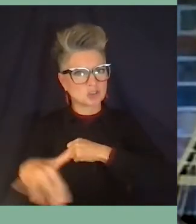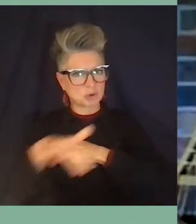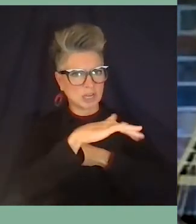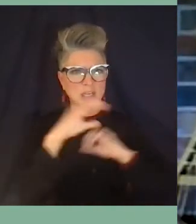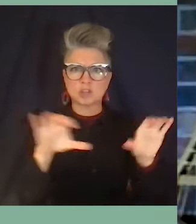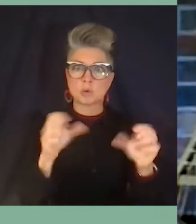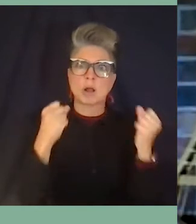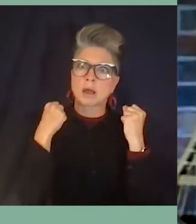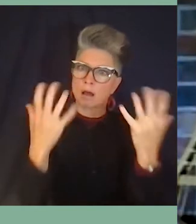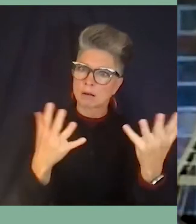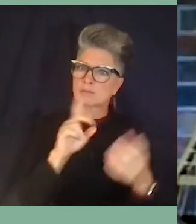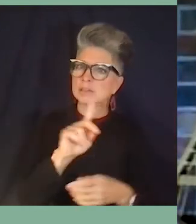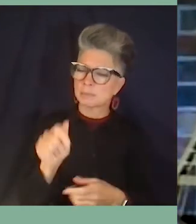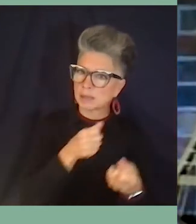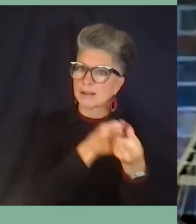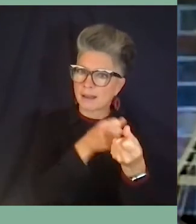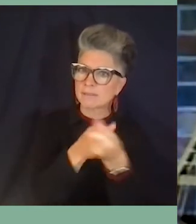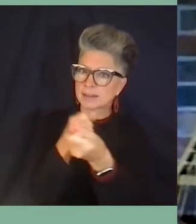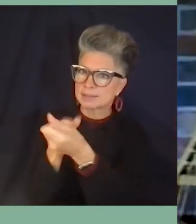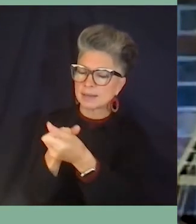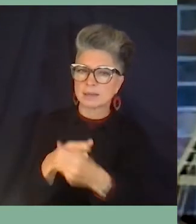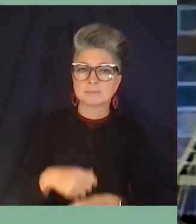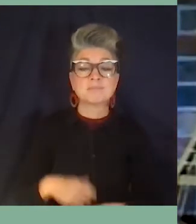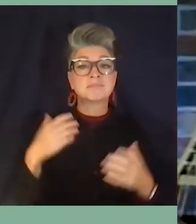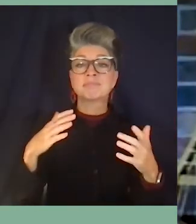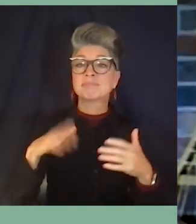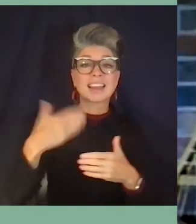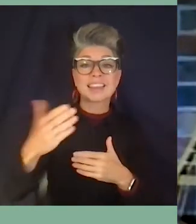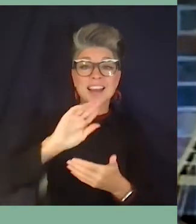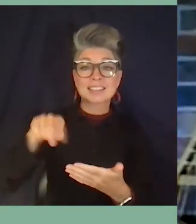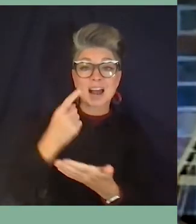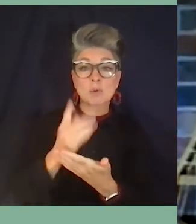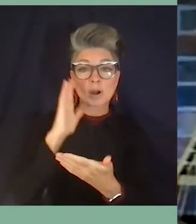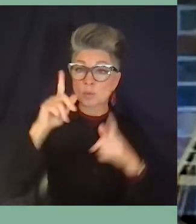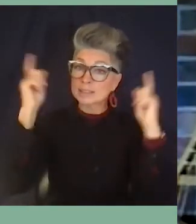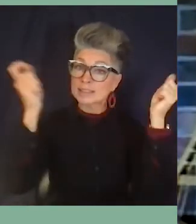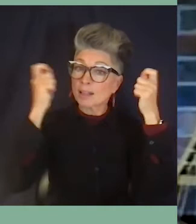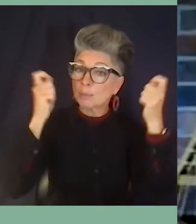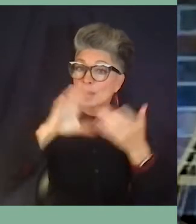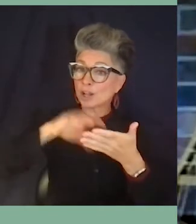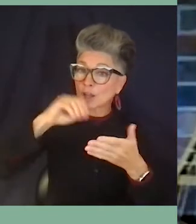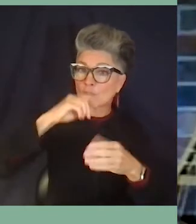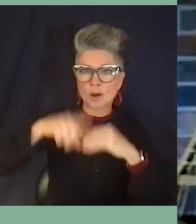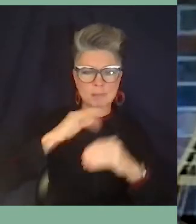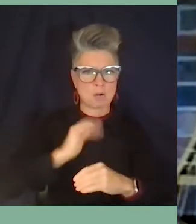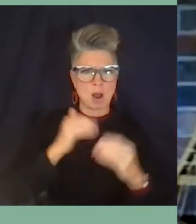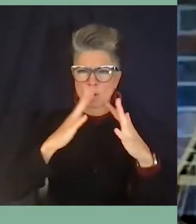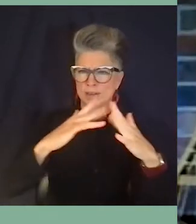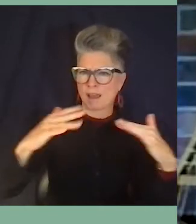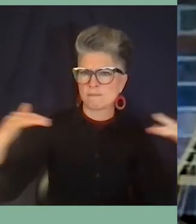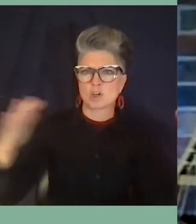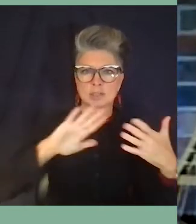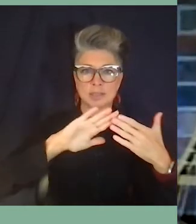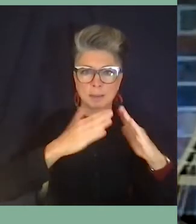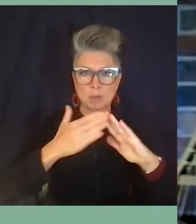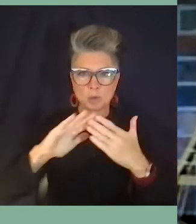lots of disability advocacy. In the next hour, we will celebrate and learn about our diverse